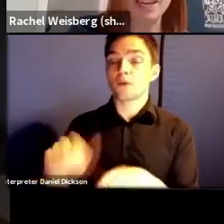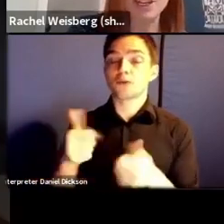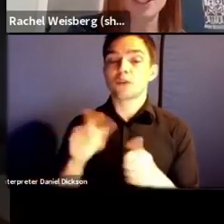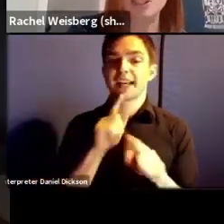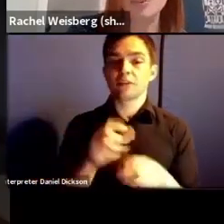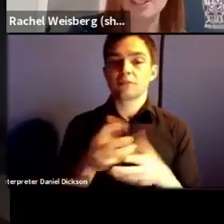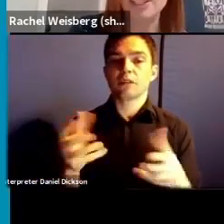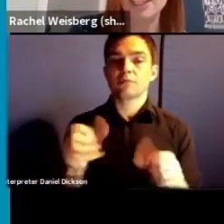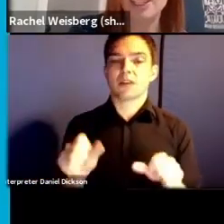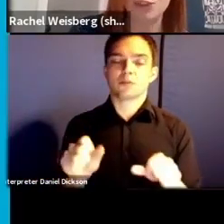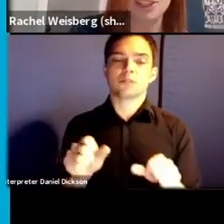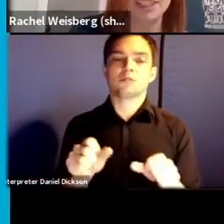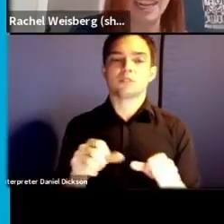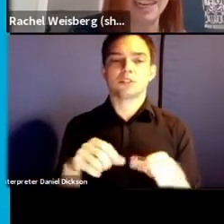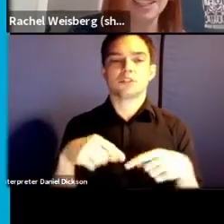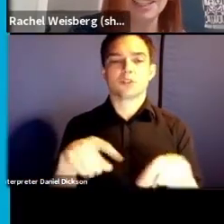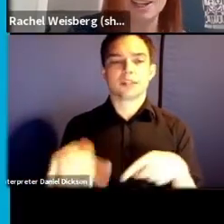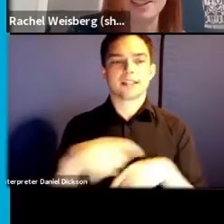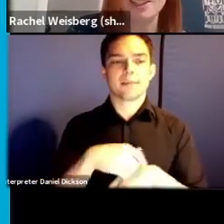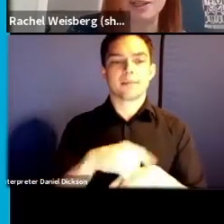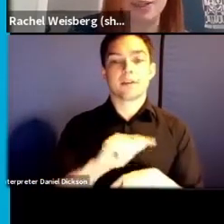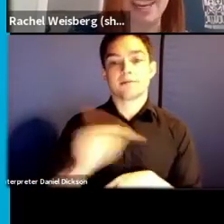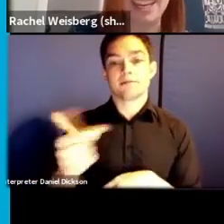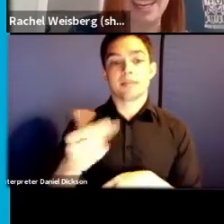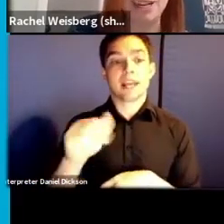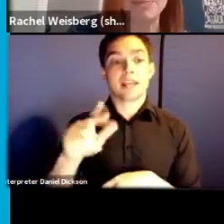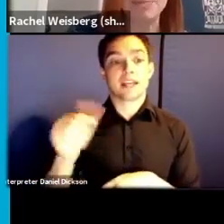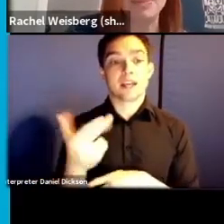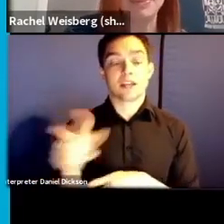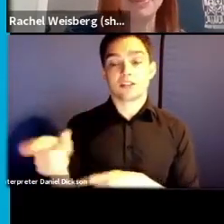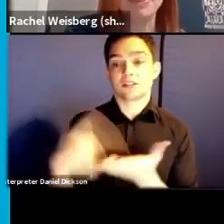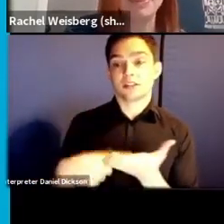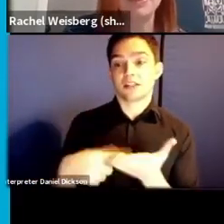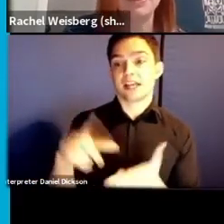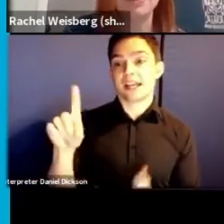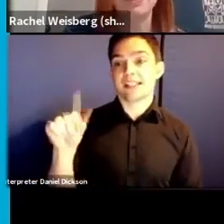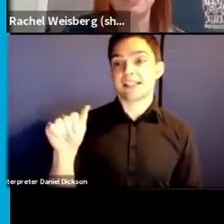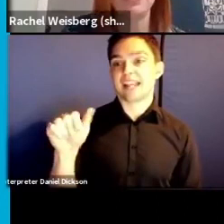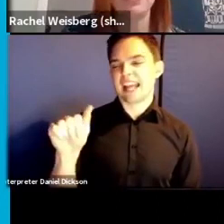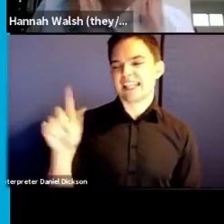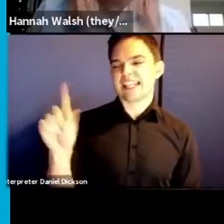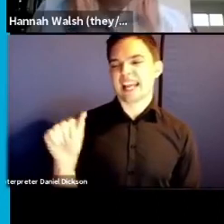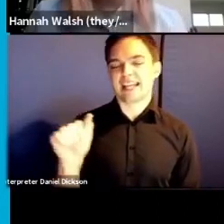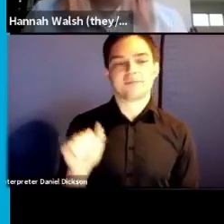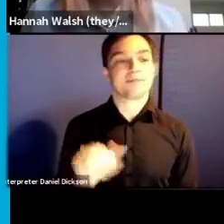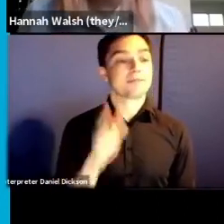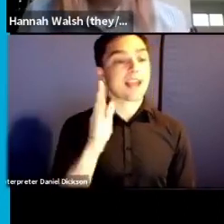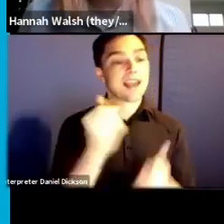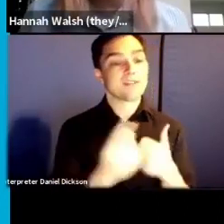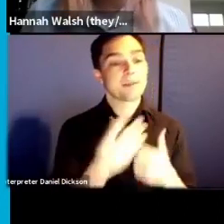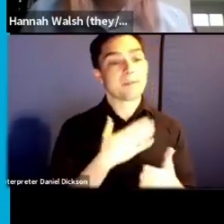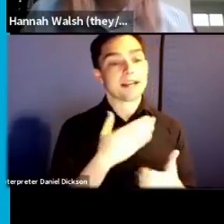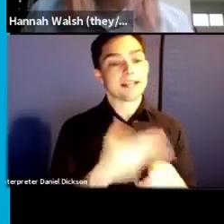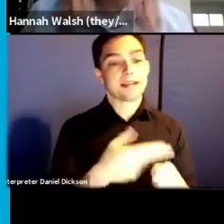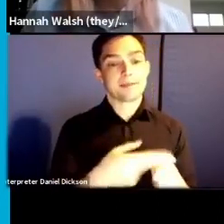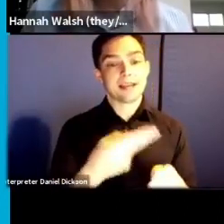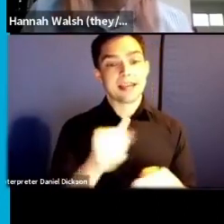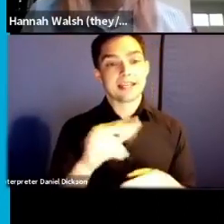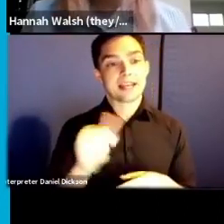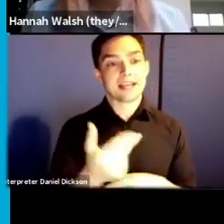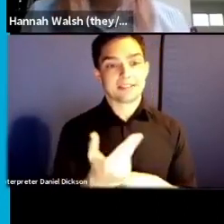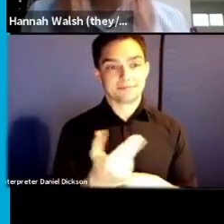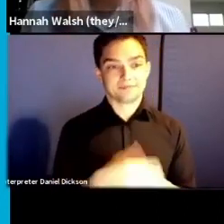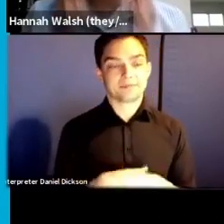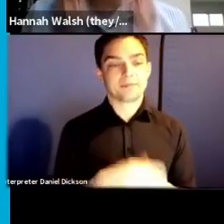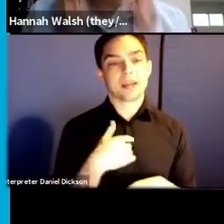So with that, I'm going to turn the presentation over to Hannah to talk a little bit about the ADA. Hi, everyone. My name is Hannah. I